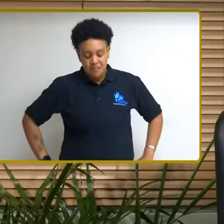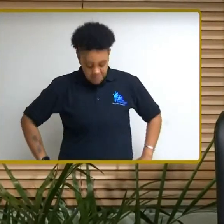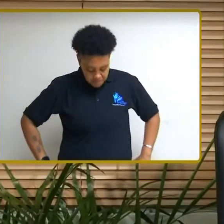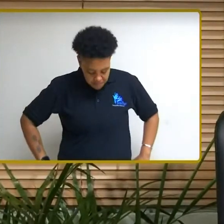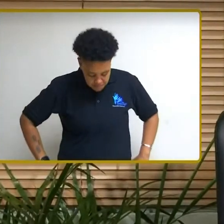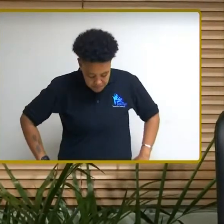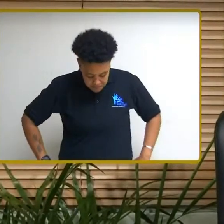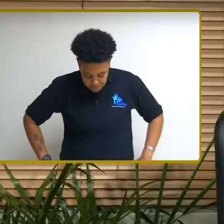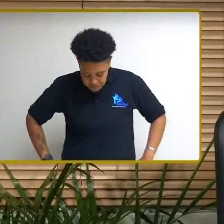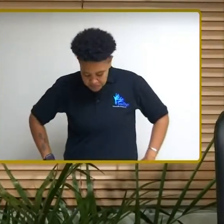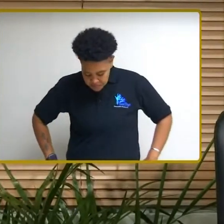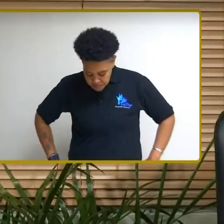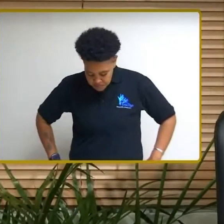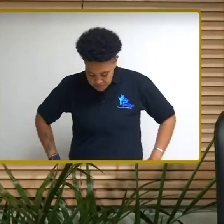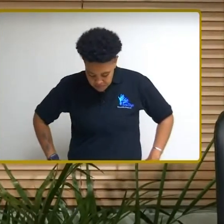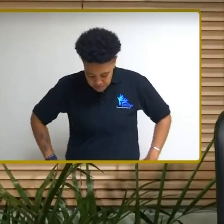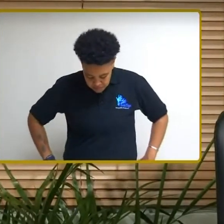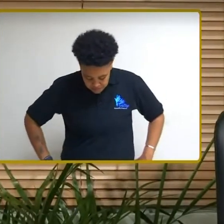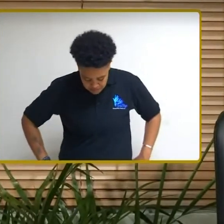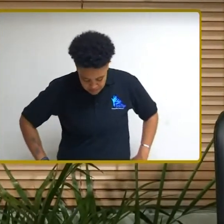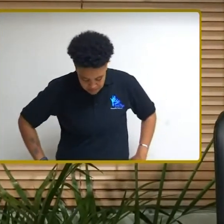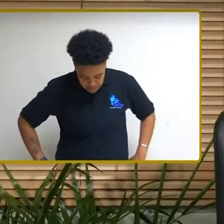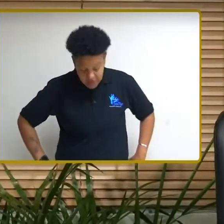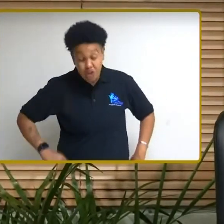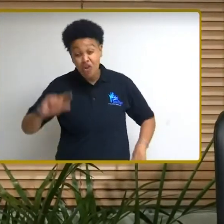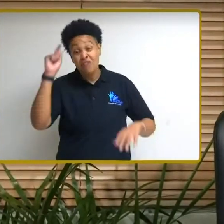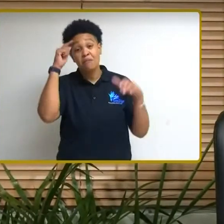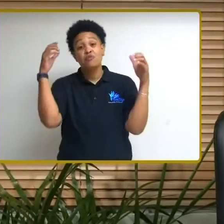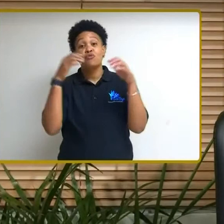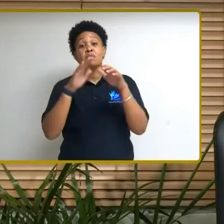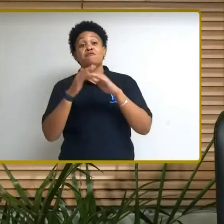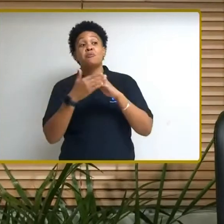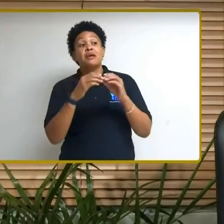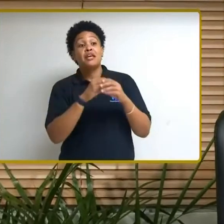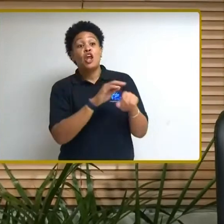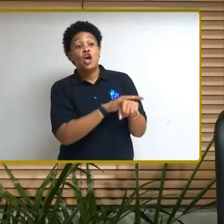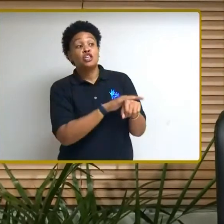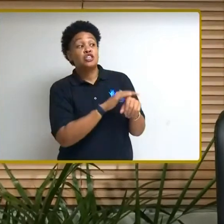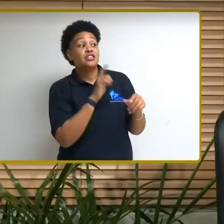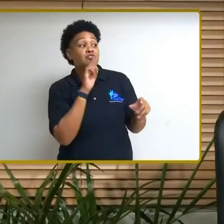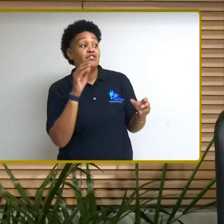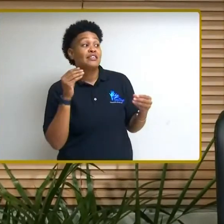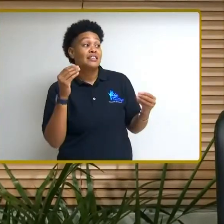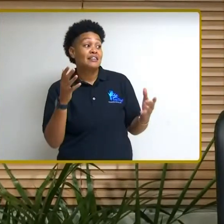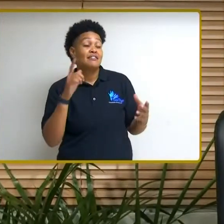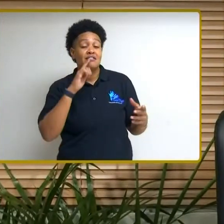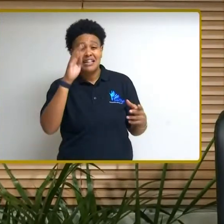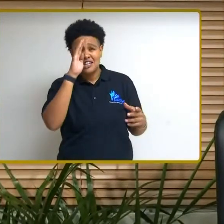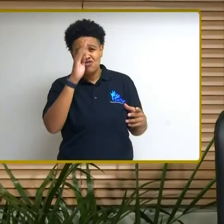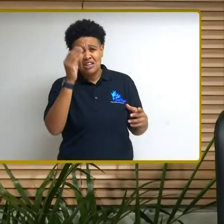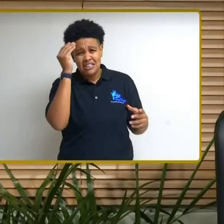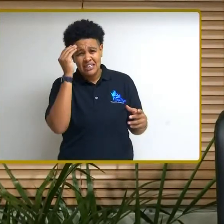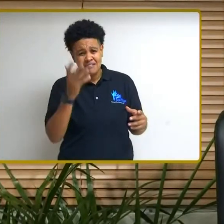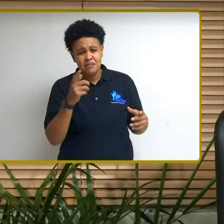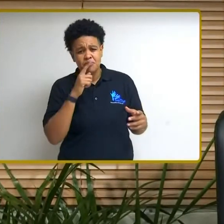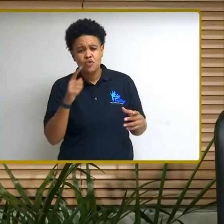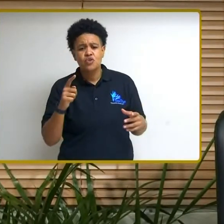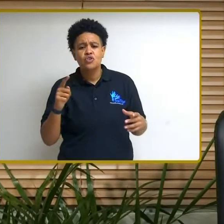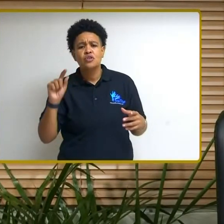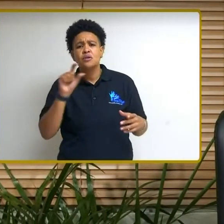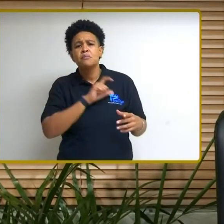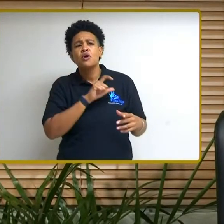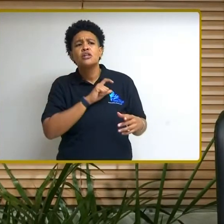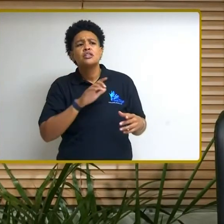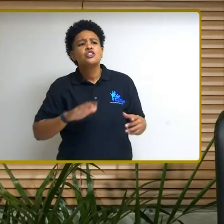government, the Cabinet of Jamaica, in consultation, of course, have given a directive to the